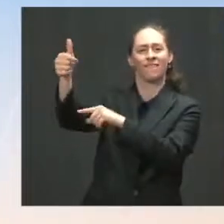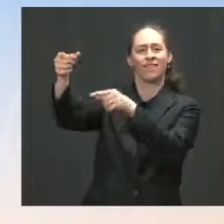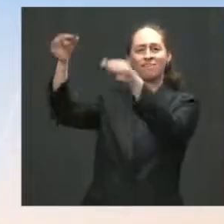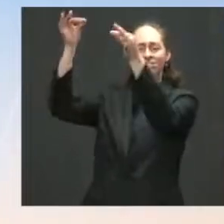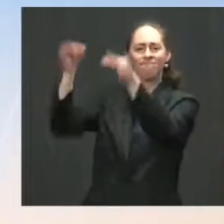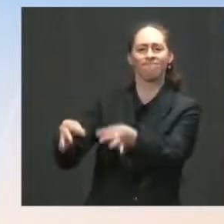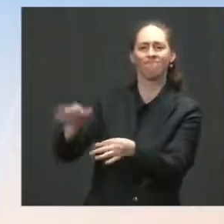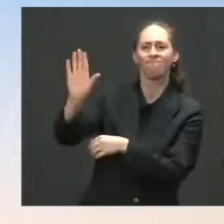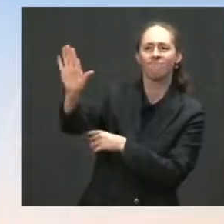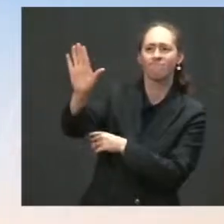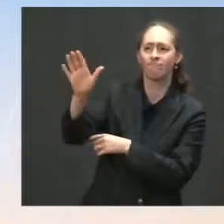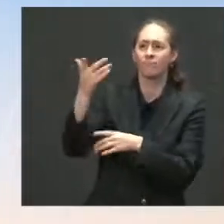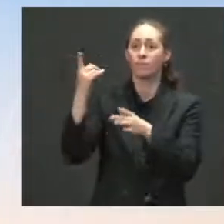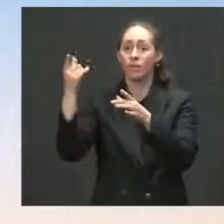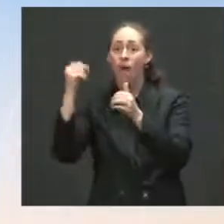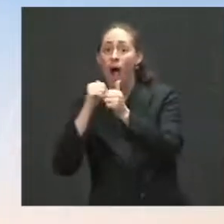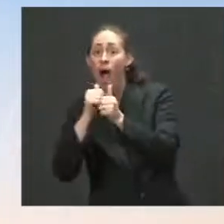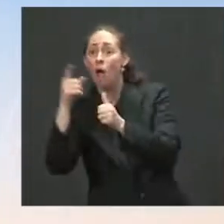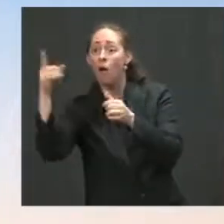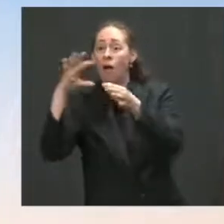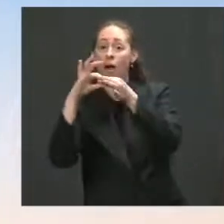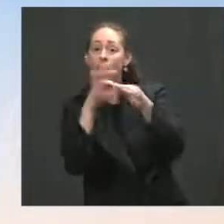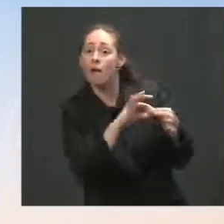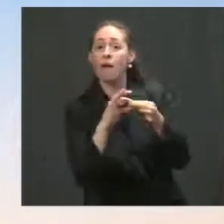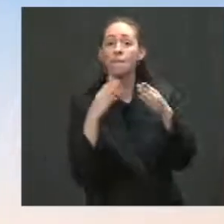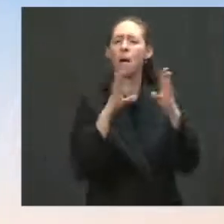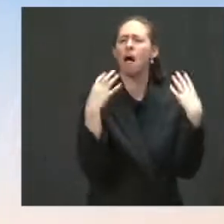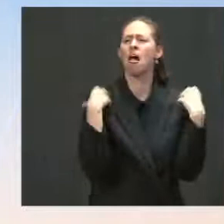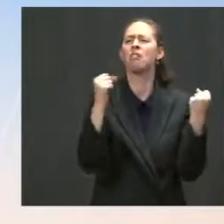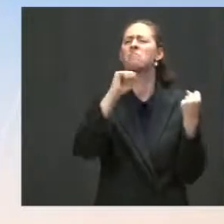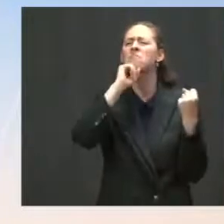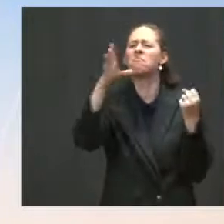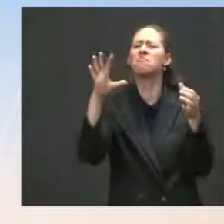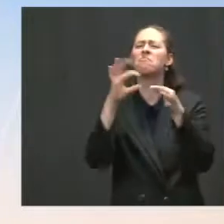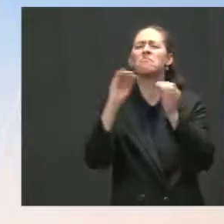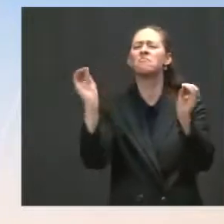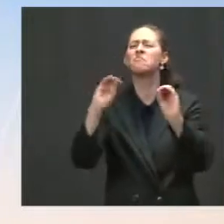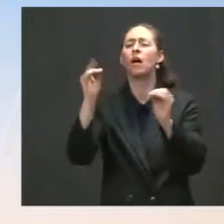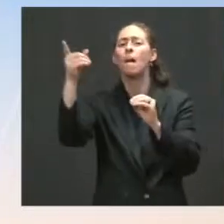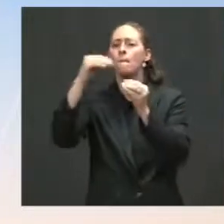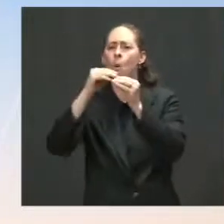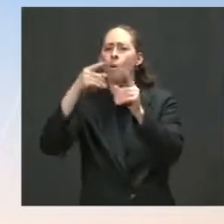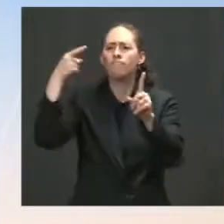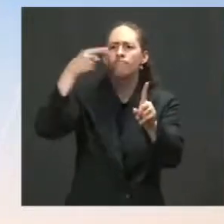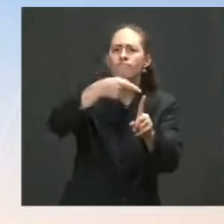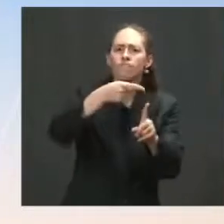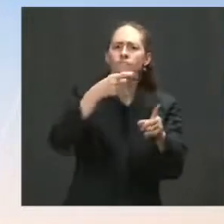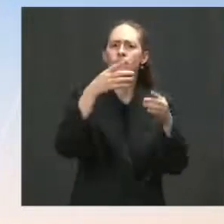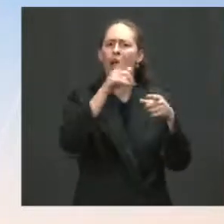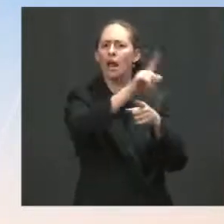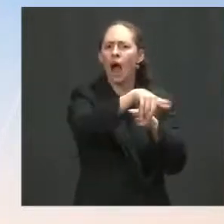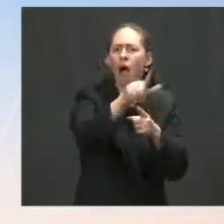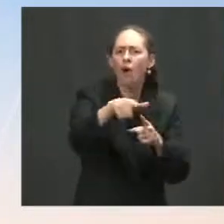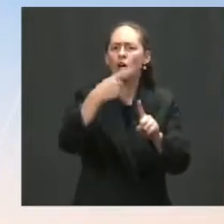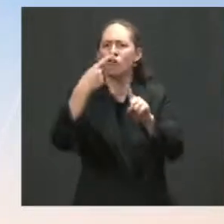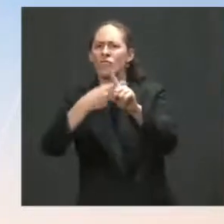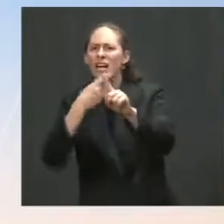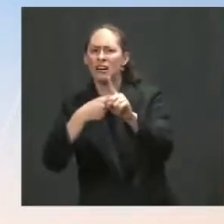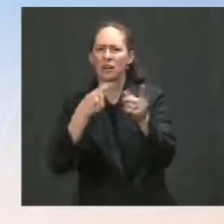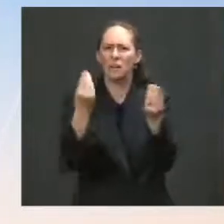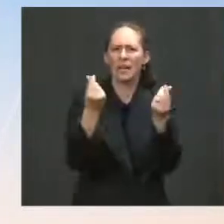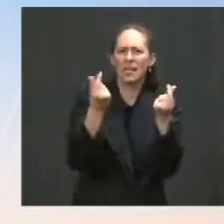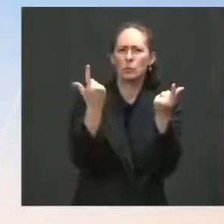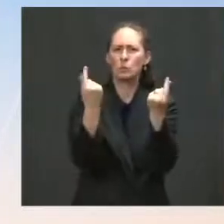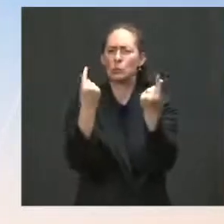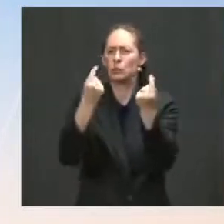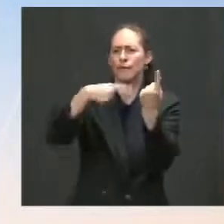know, Kelly, and was related to the relationship between the landlord and the renter. But this is different in that it is